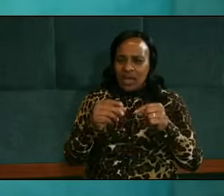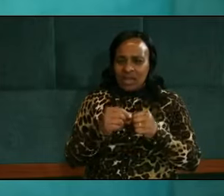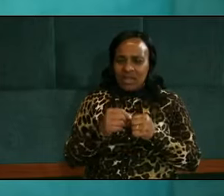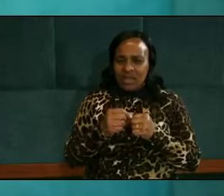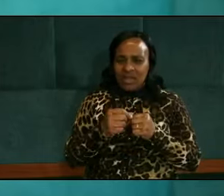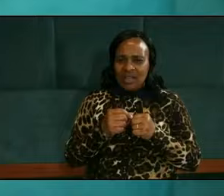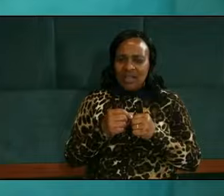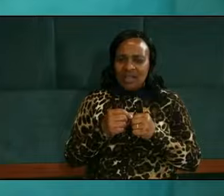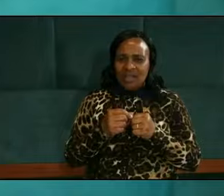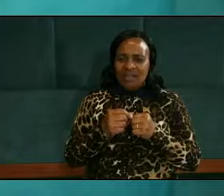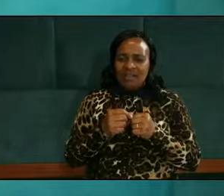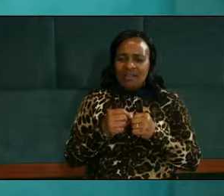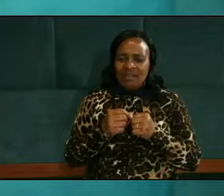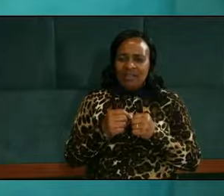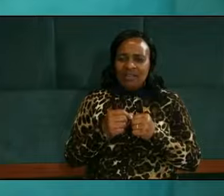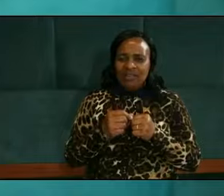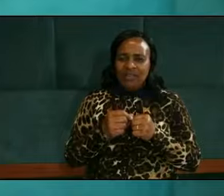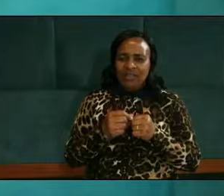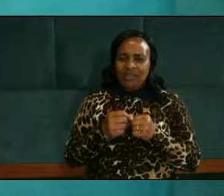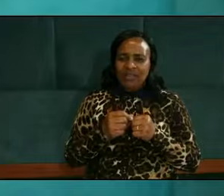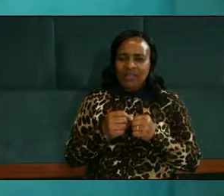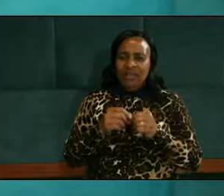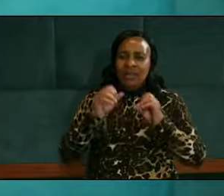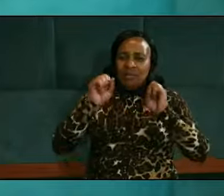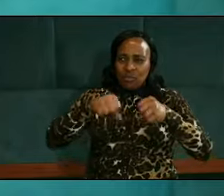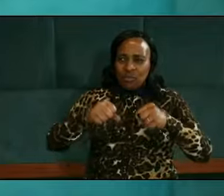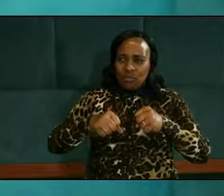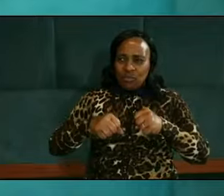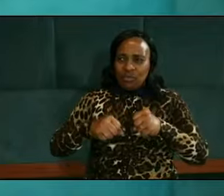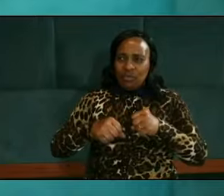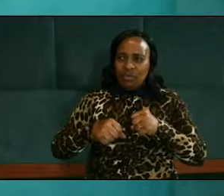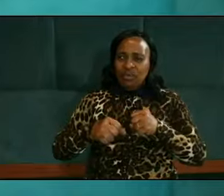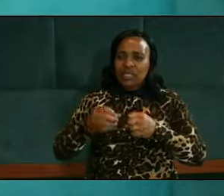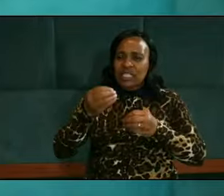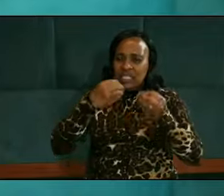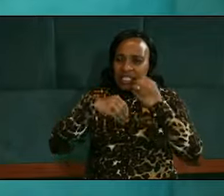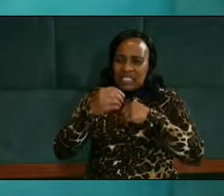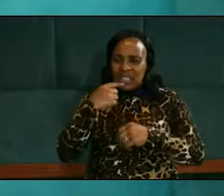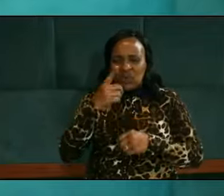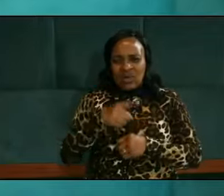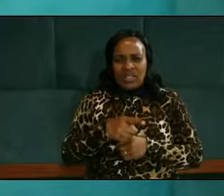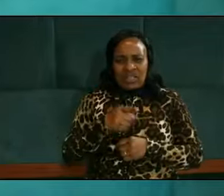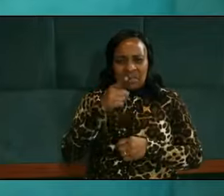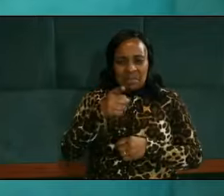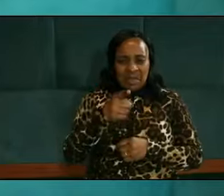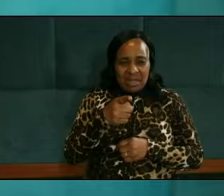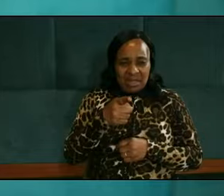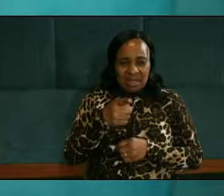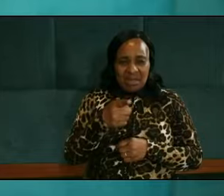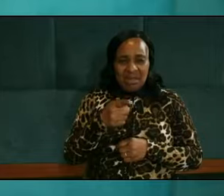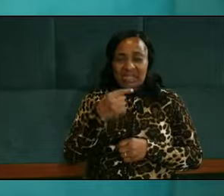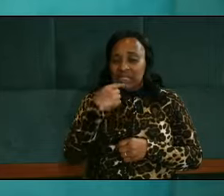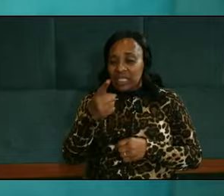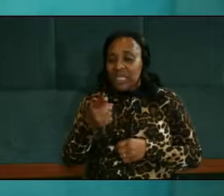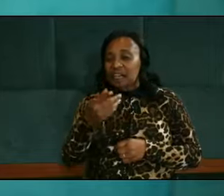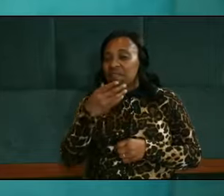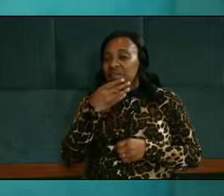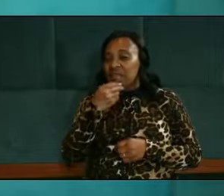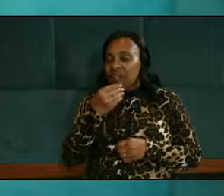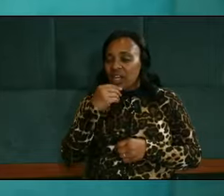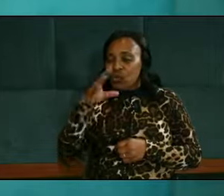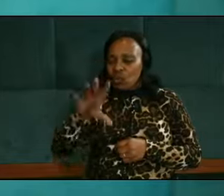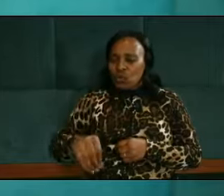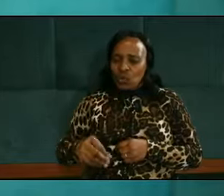find the English equivalent? Oh, he was snitched on. Yes. Because someone snitched on him. Someone snitched on him and said, oh, I'm going to tell on you to your father. You took